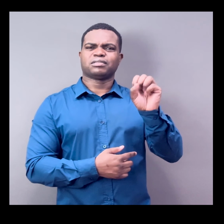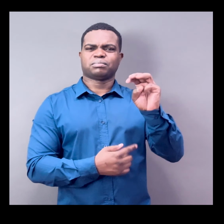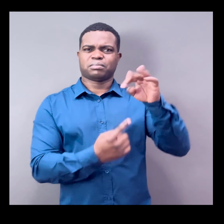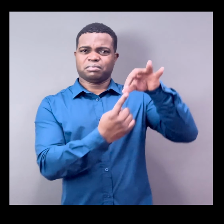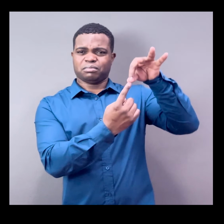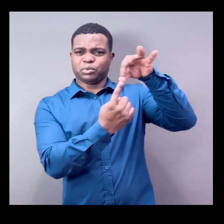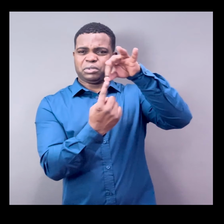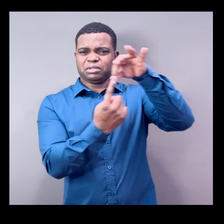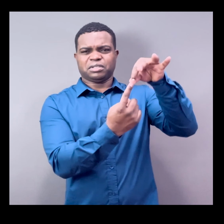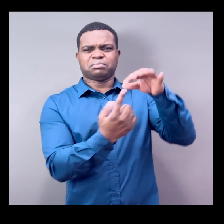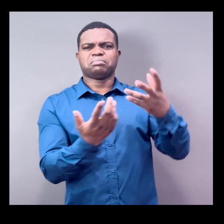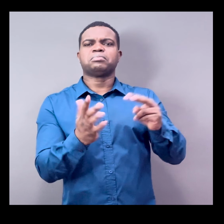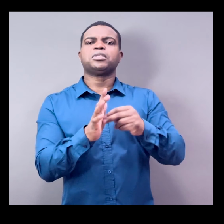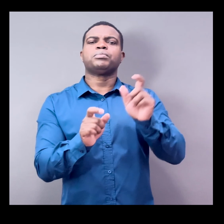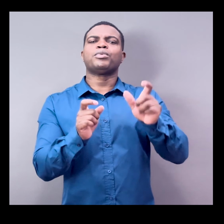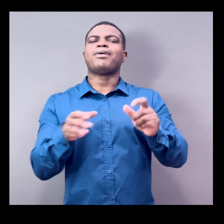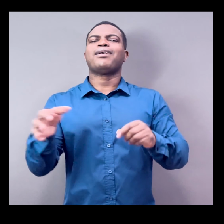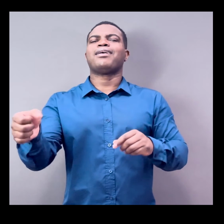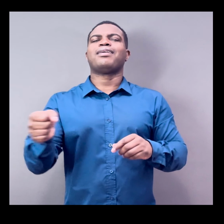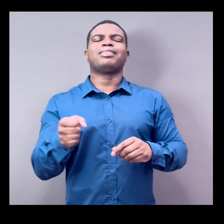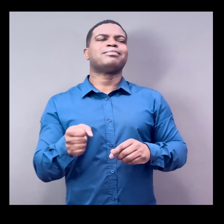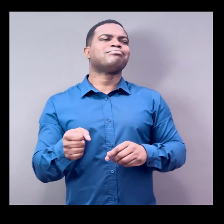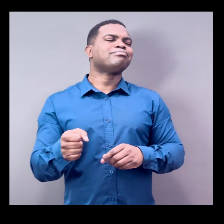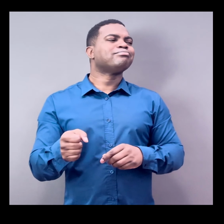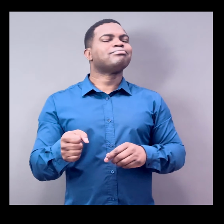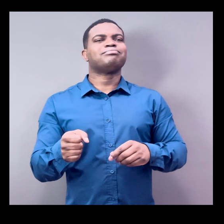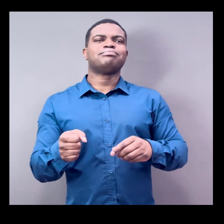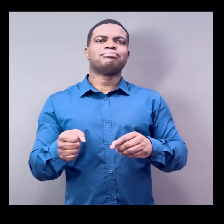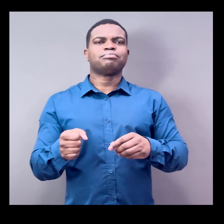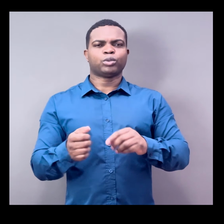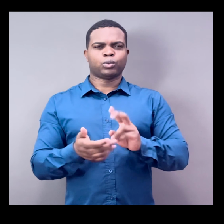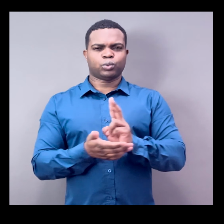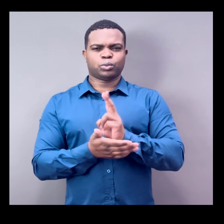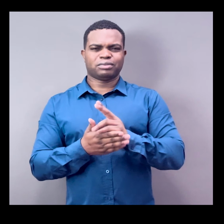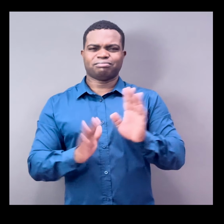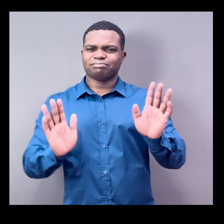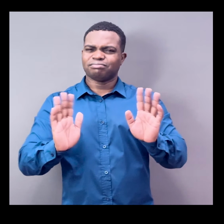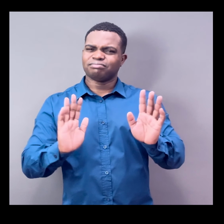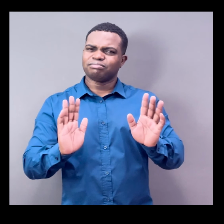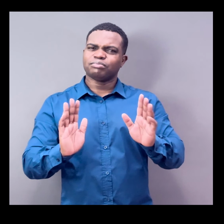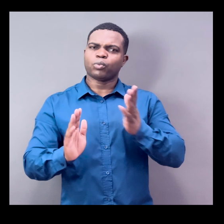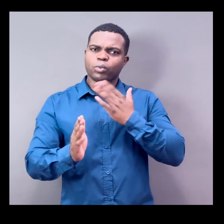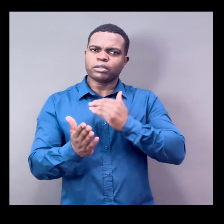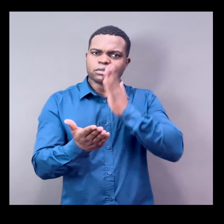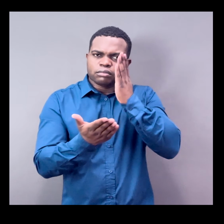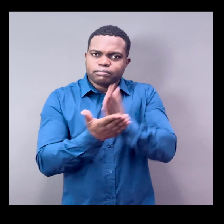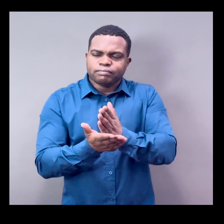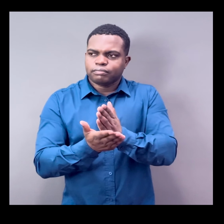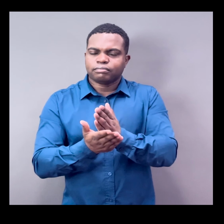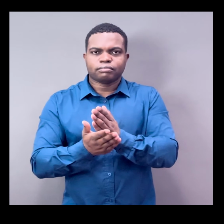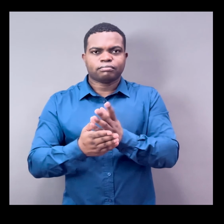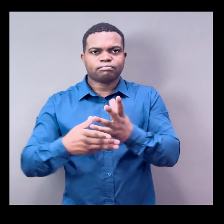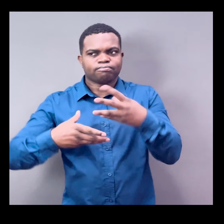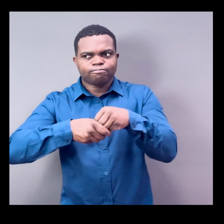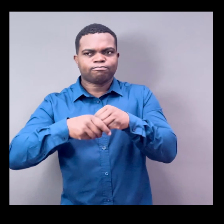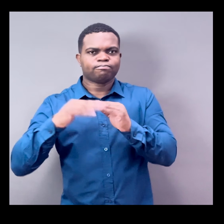just put people there so that other people will see that, oh, these people are represented. But in the real sense, you are